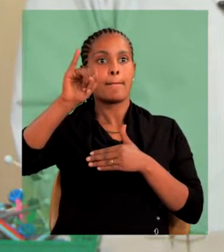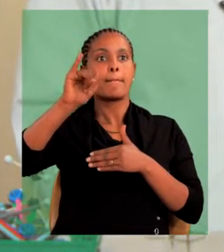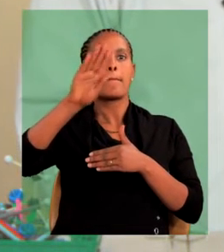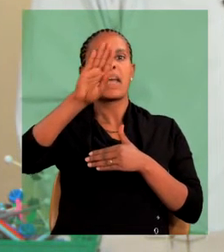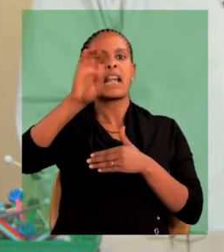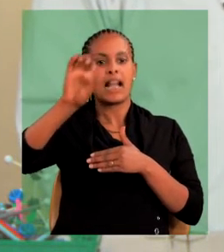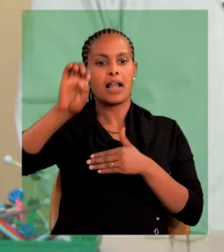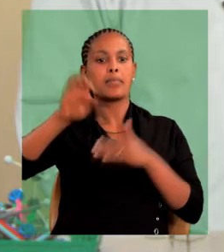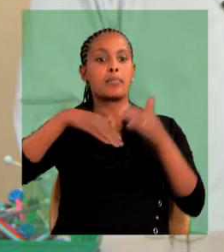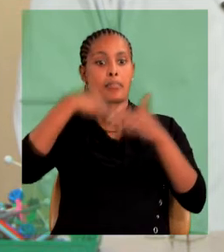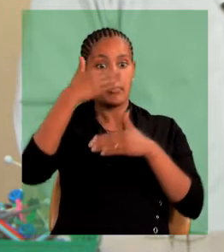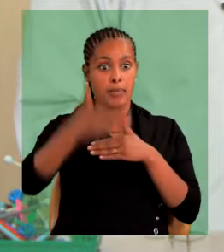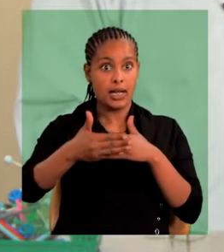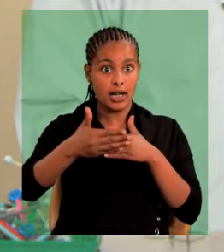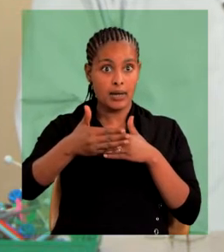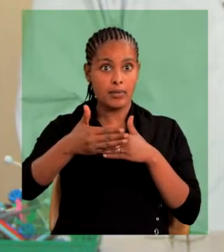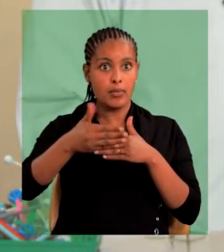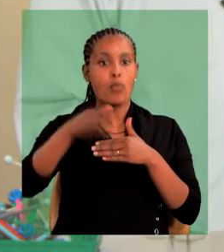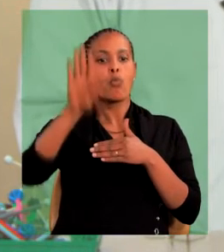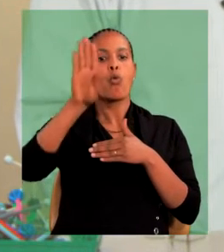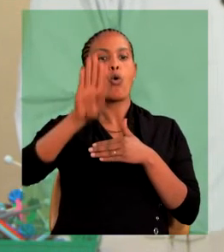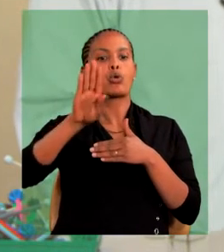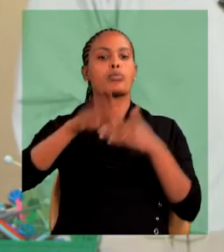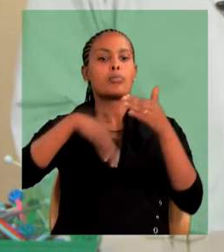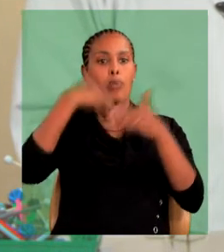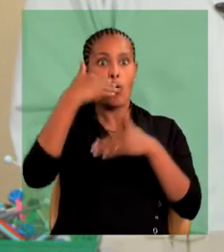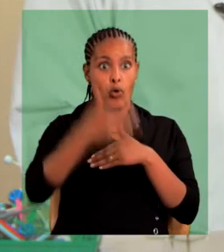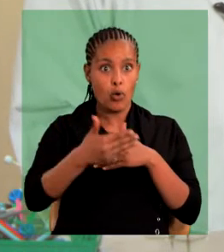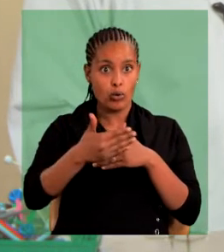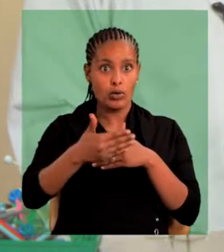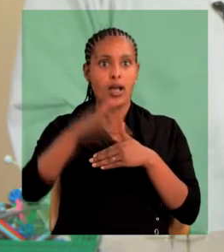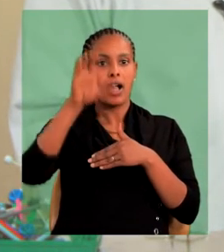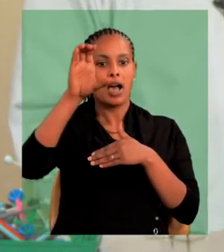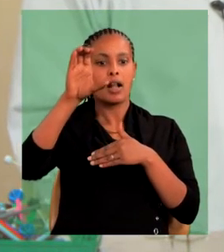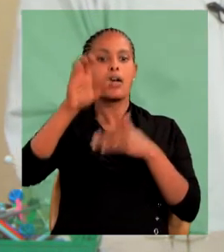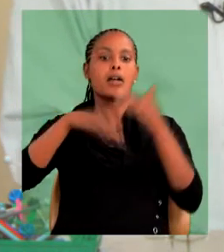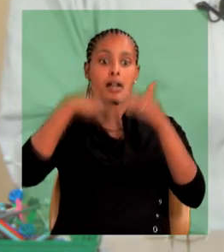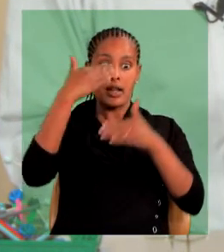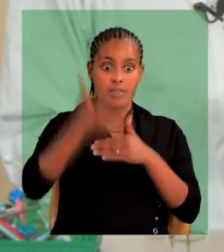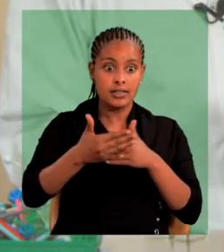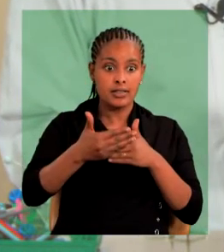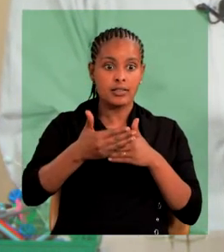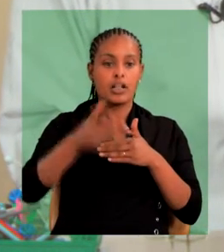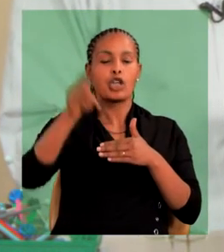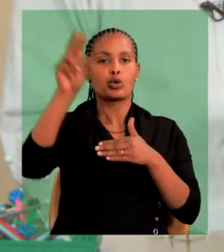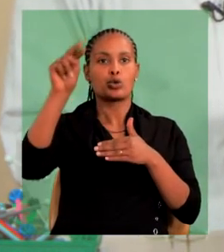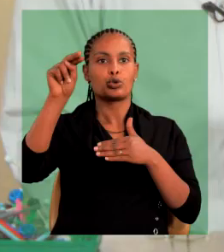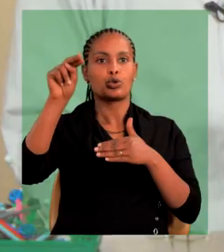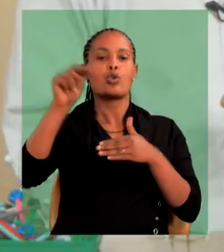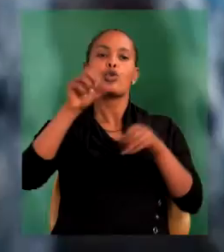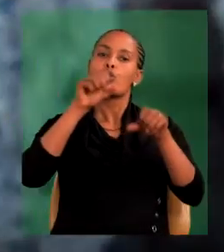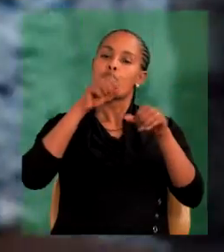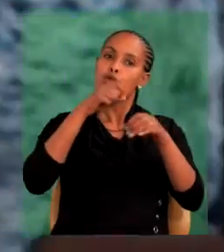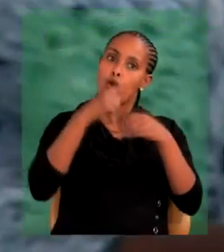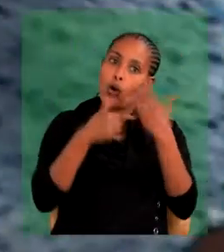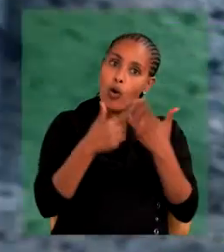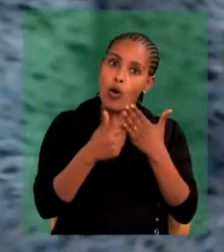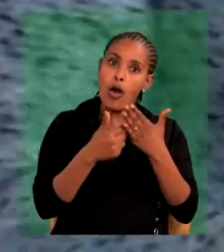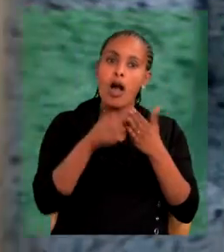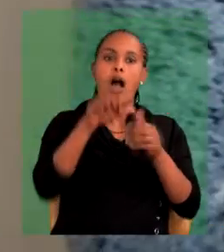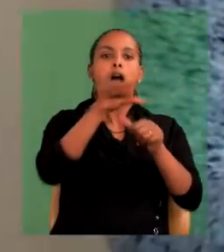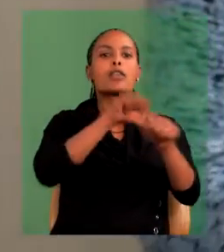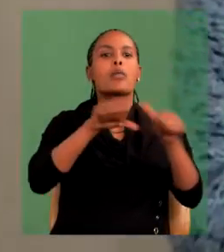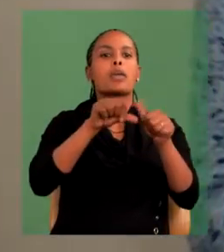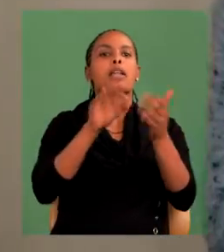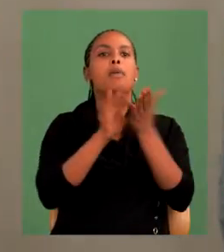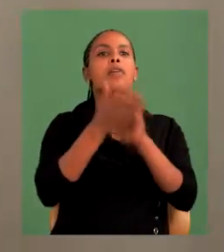Beryllium. Beryllium. Next to beryllium? Boron. Boron. Next to boron? Carbon. Next to carbon? Nitrogen. So, atomic